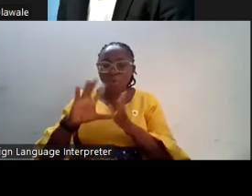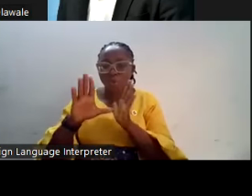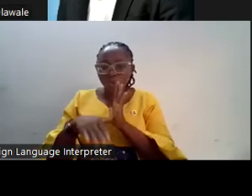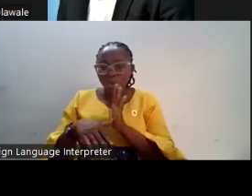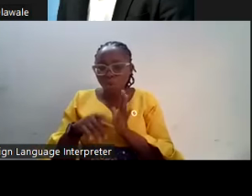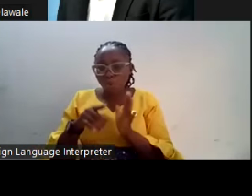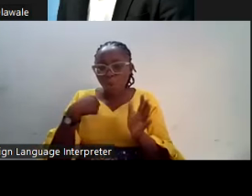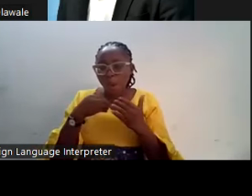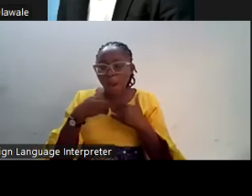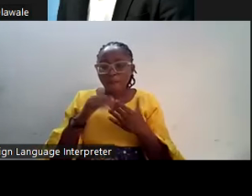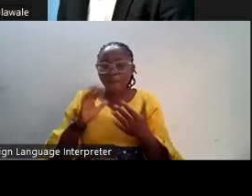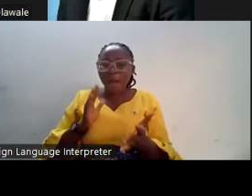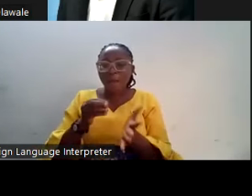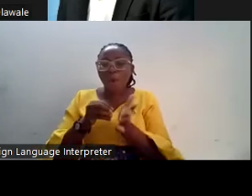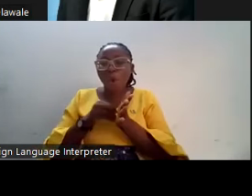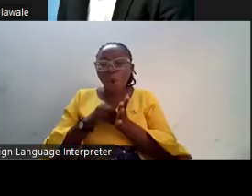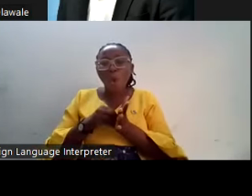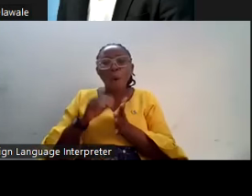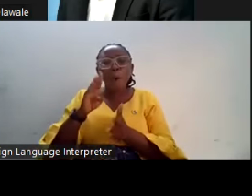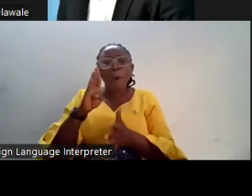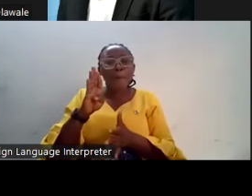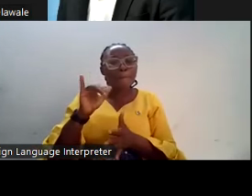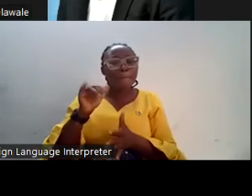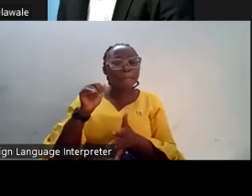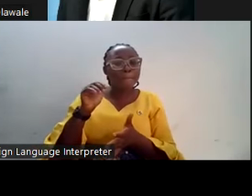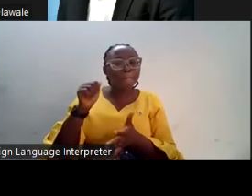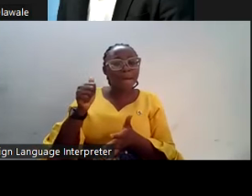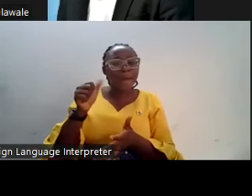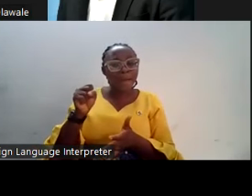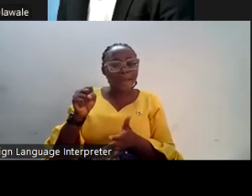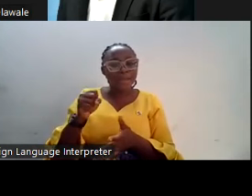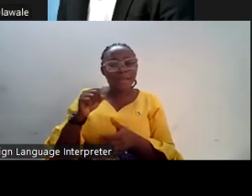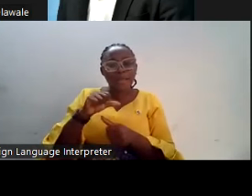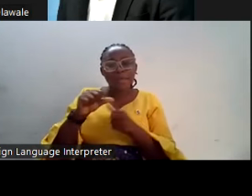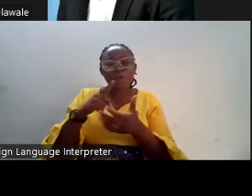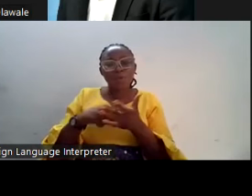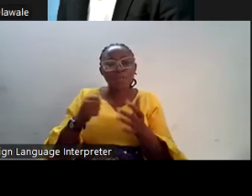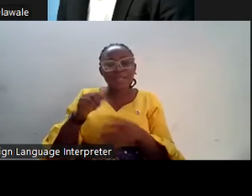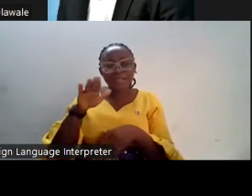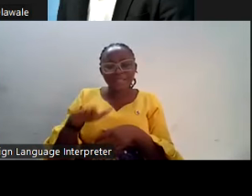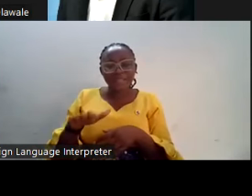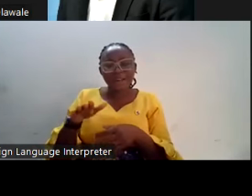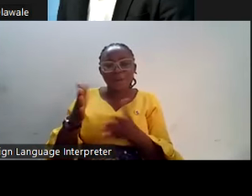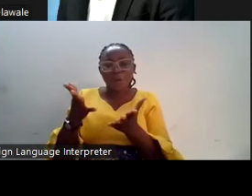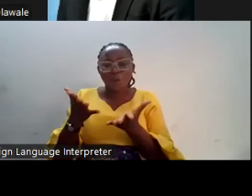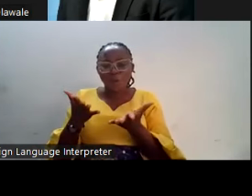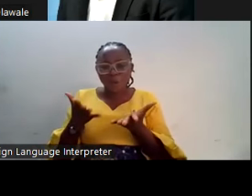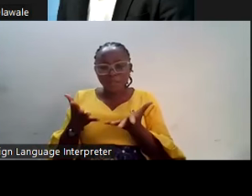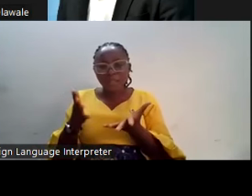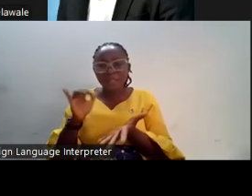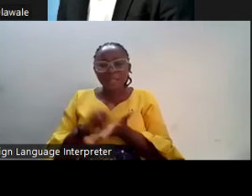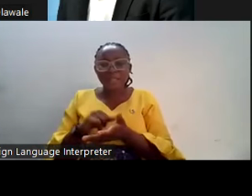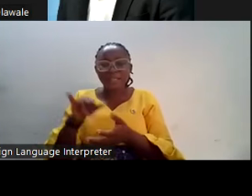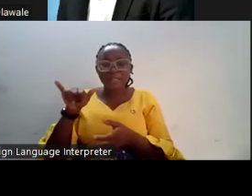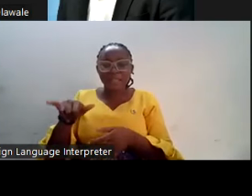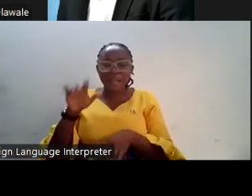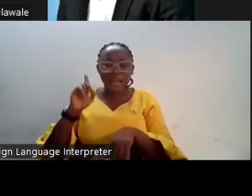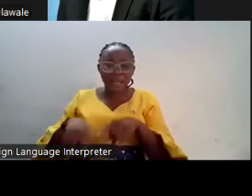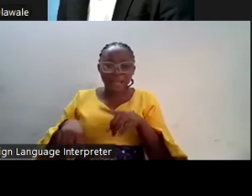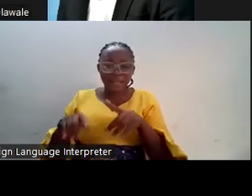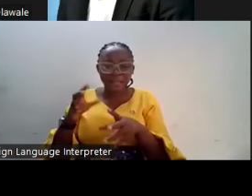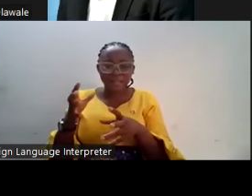own biases at the back of our mind about what the child and the student and the youth can or cannot do. And so, are we able